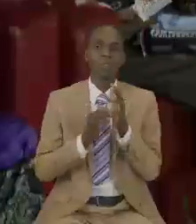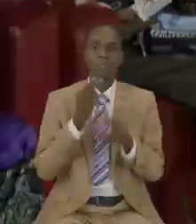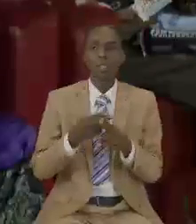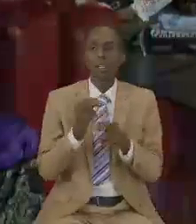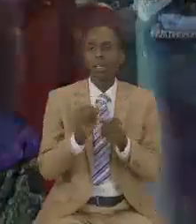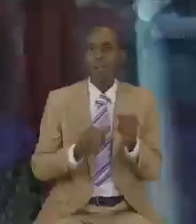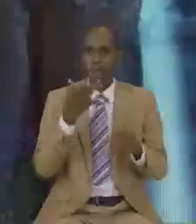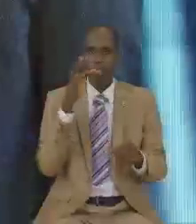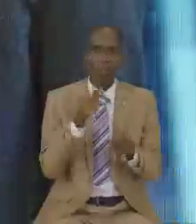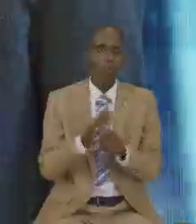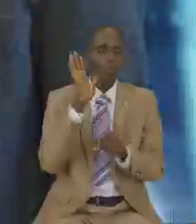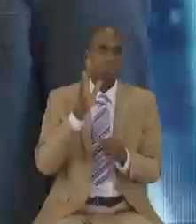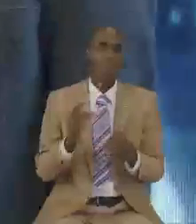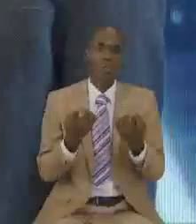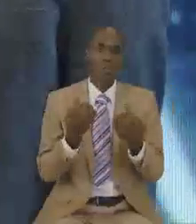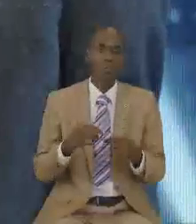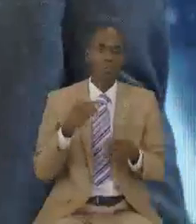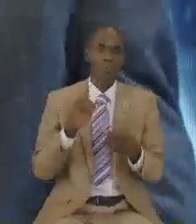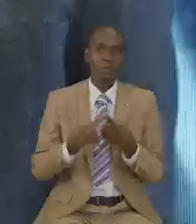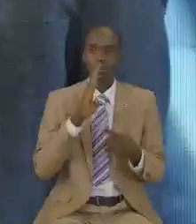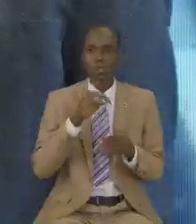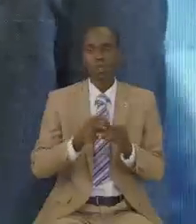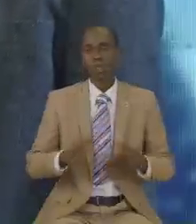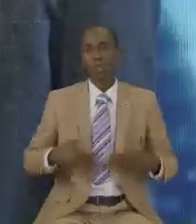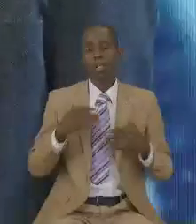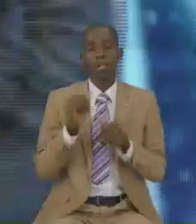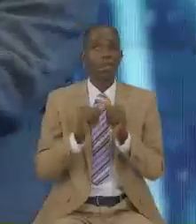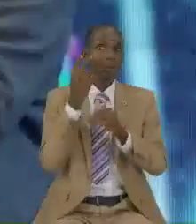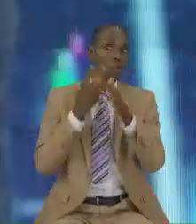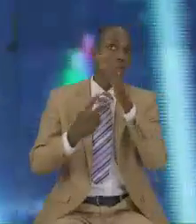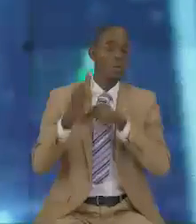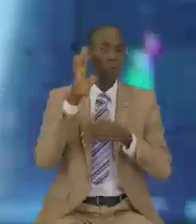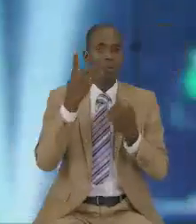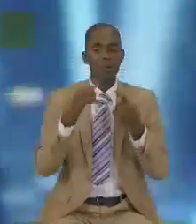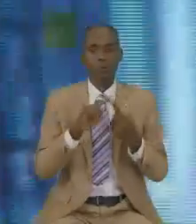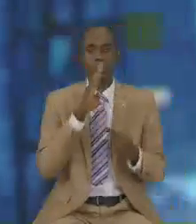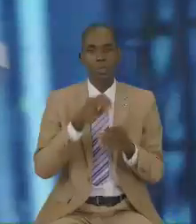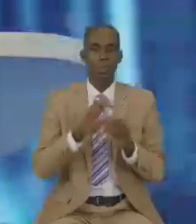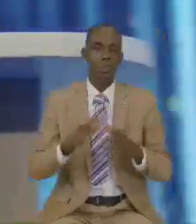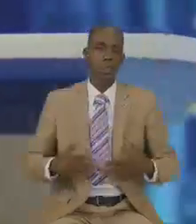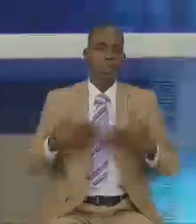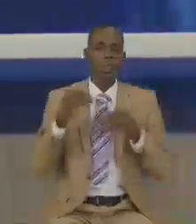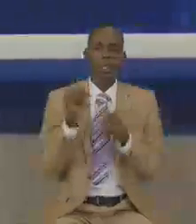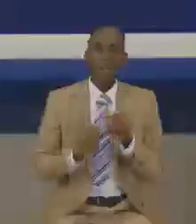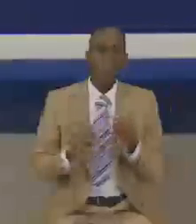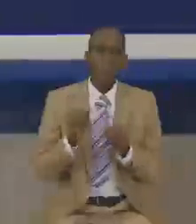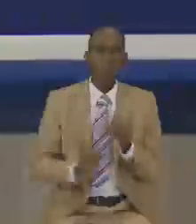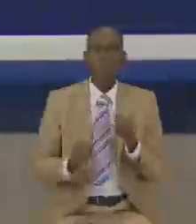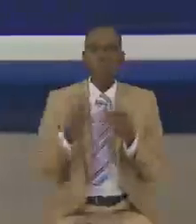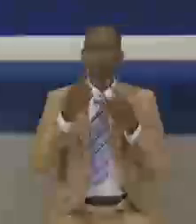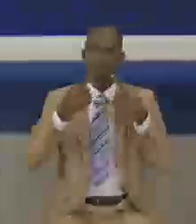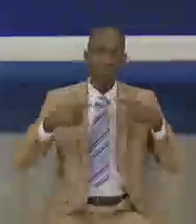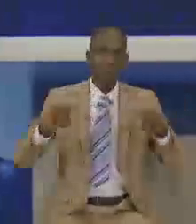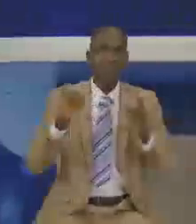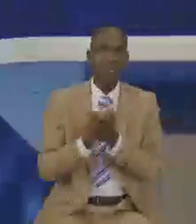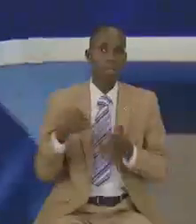promise fulfilled in your life. Every prophecy fulfilled in your life. Every proclamation that we make